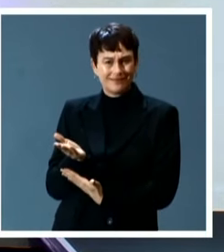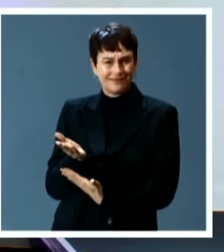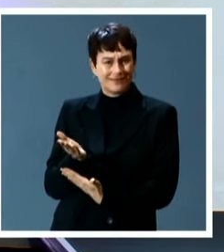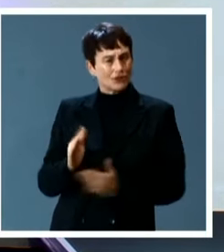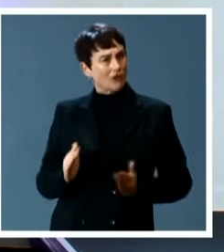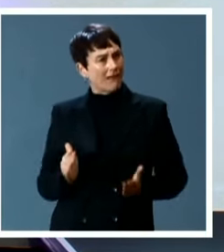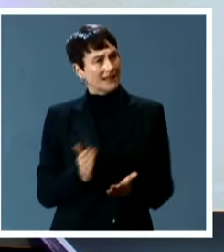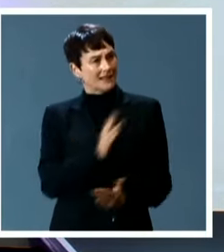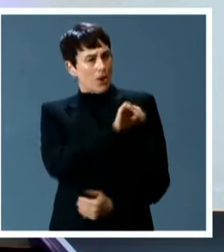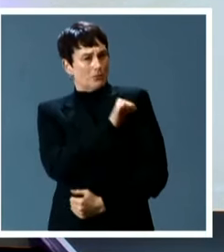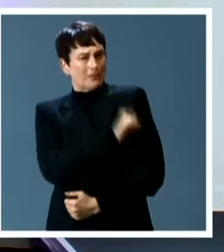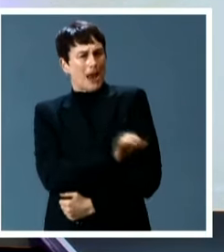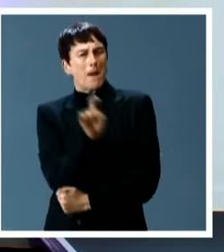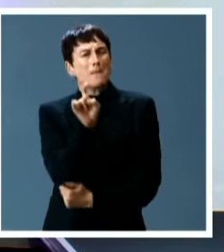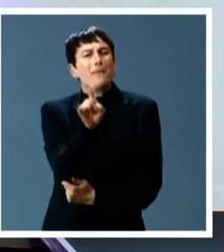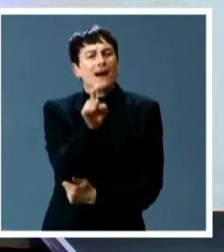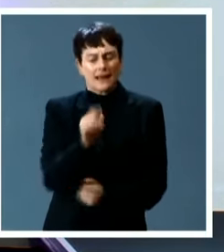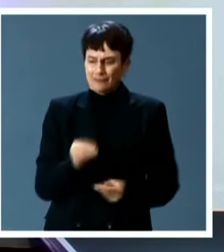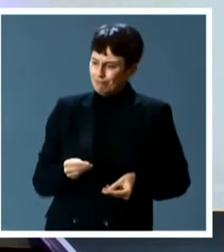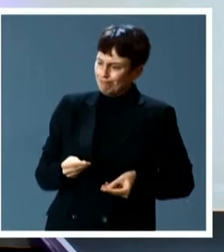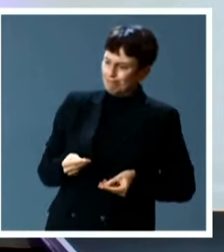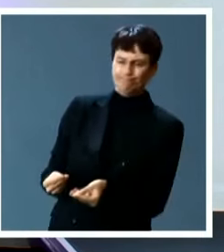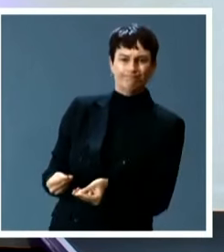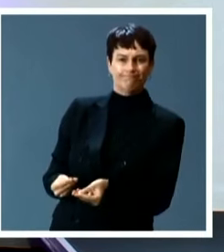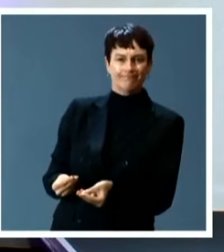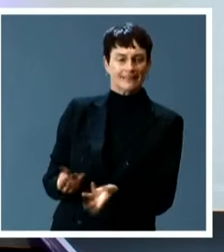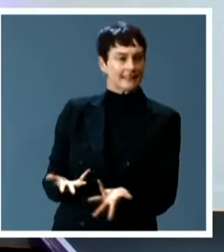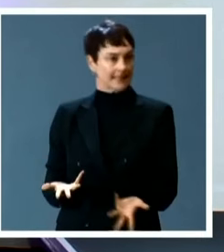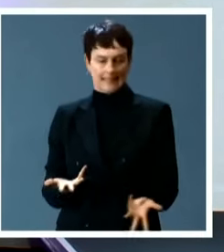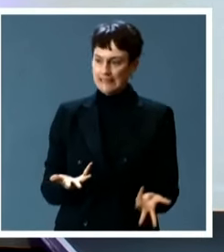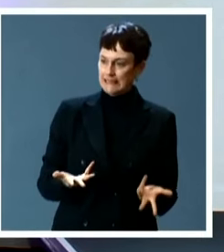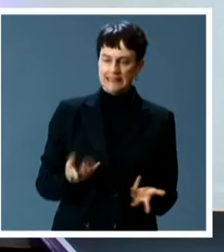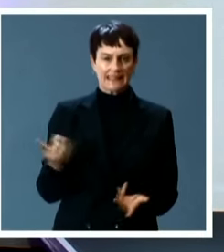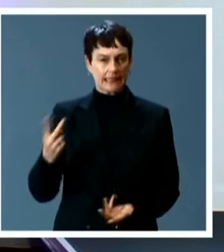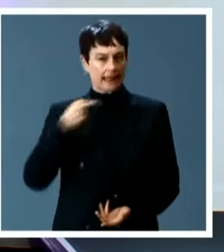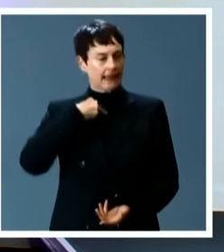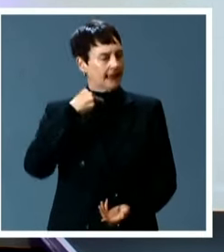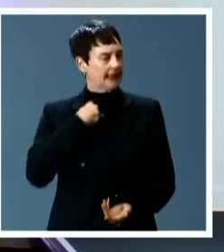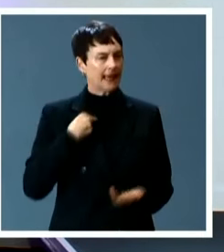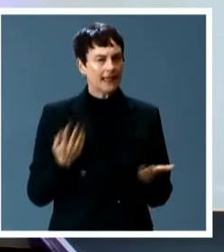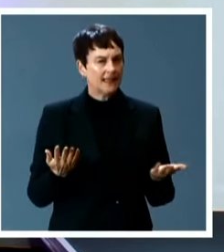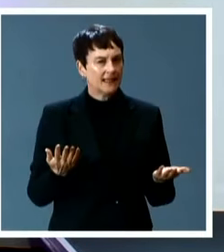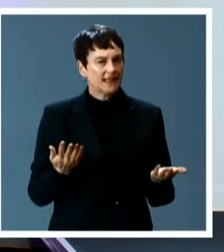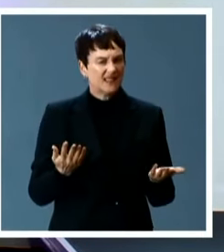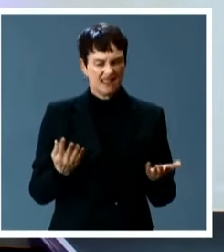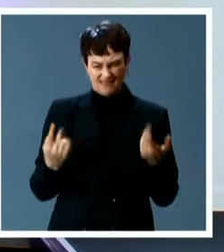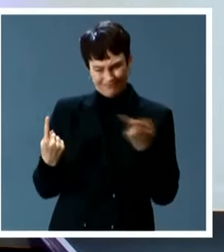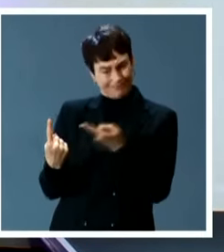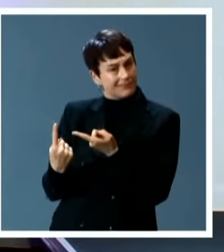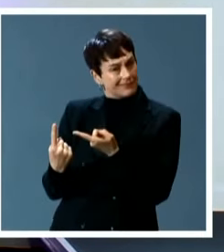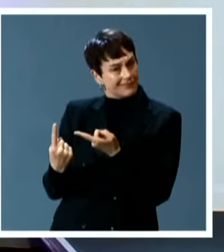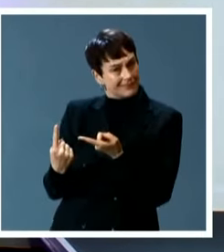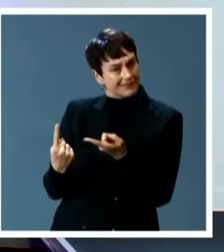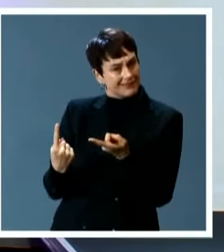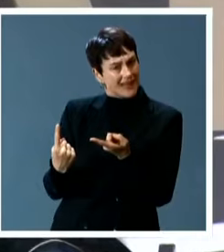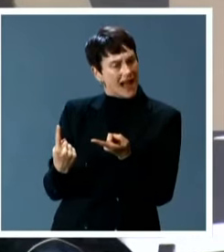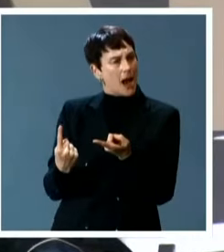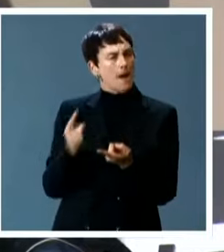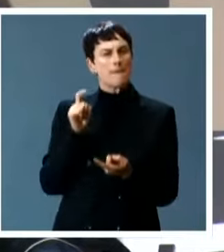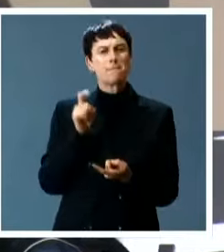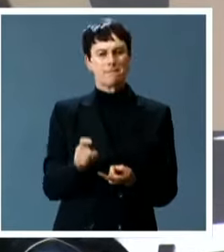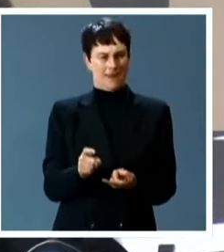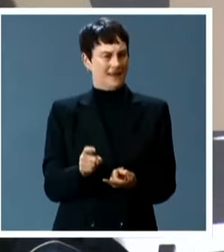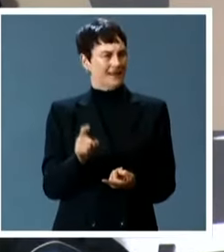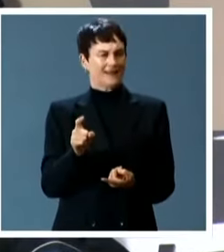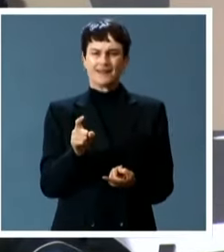services. How do we create a society in which a young woman like Mabel Maleka not